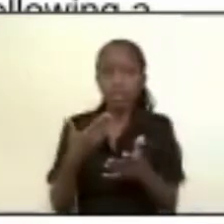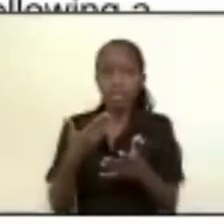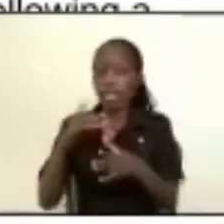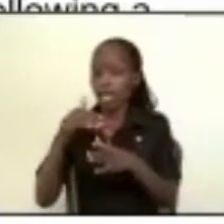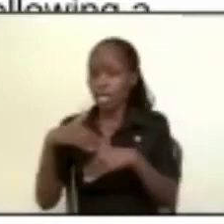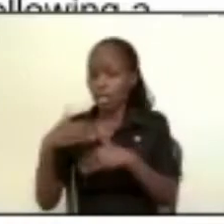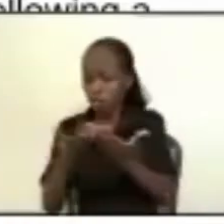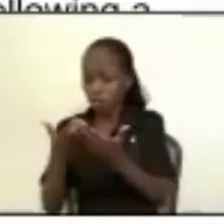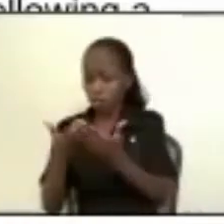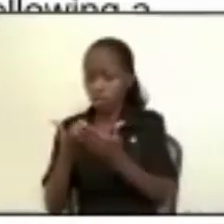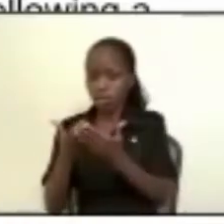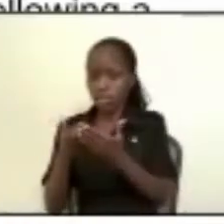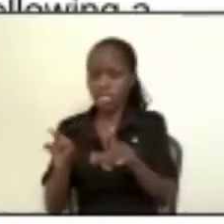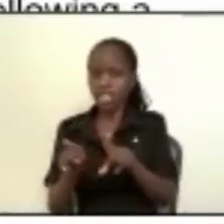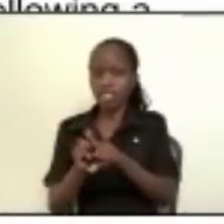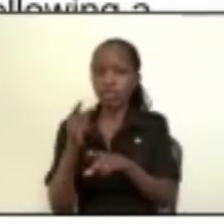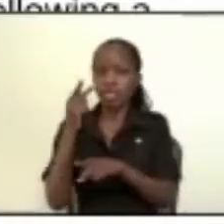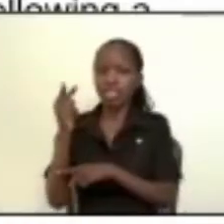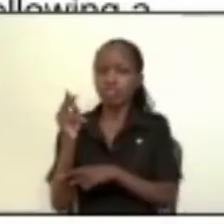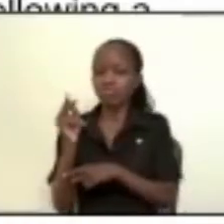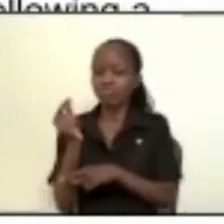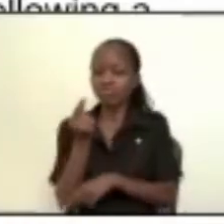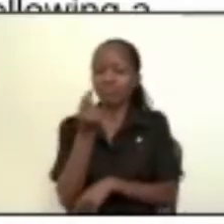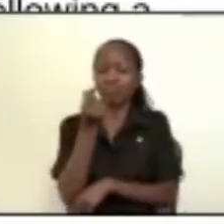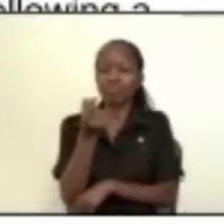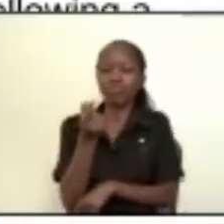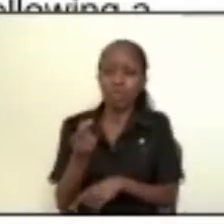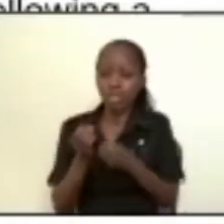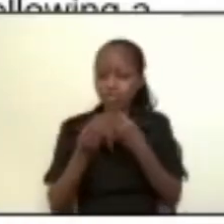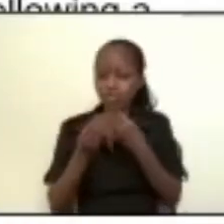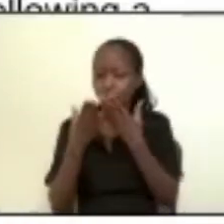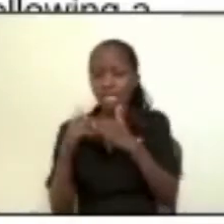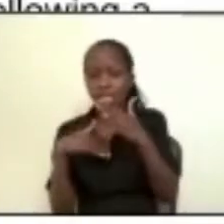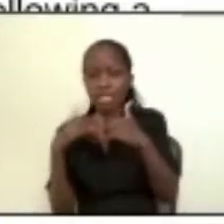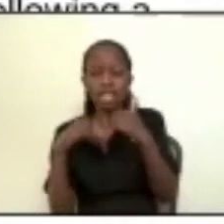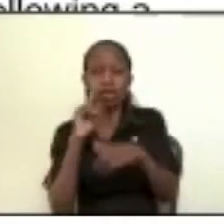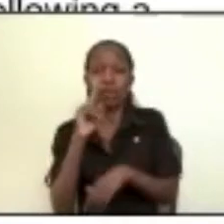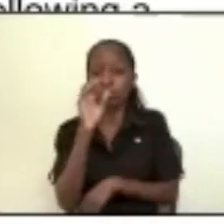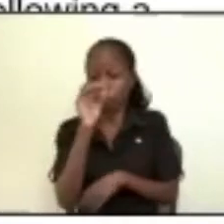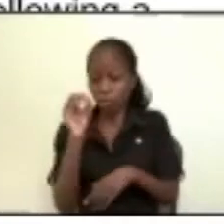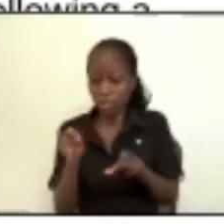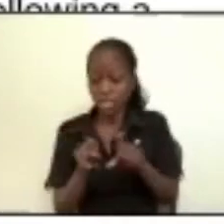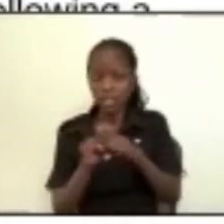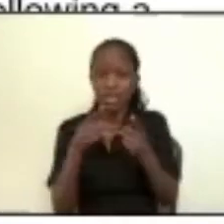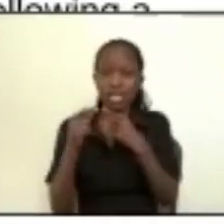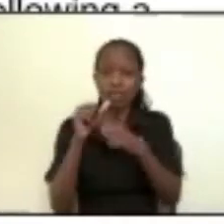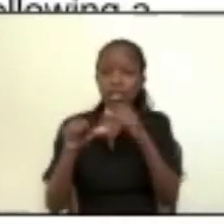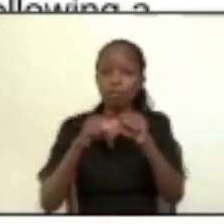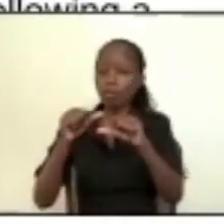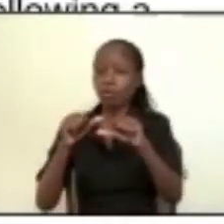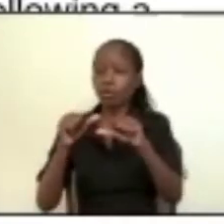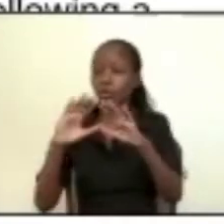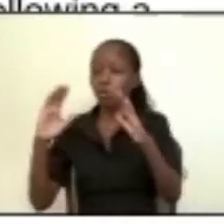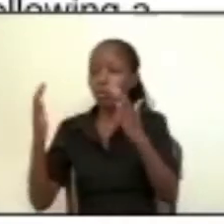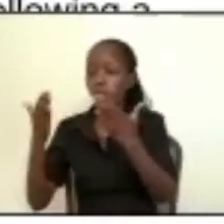Africans, we see almost nothing when it comes to that coverage, less than 1%. Yet we talk of global trade wars. We